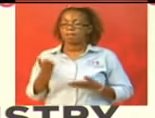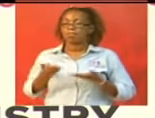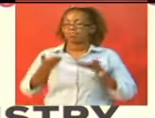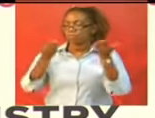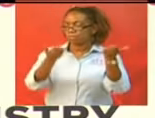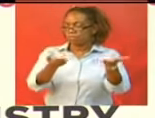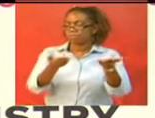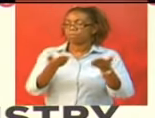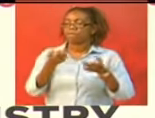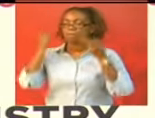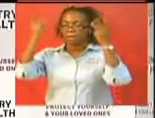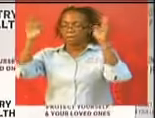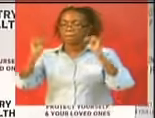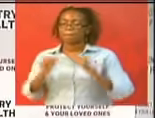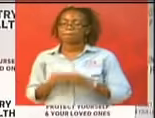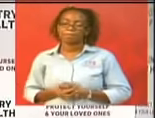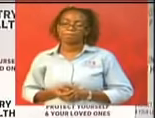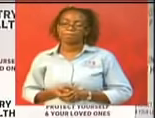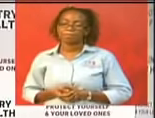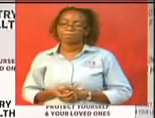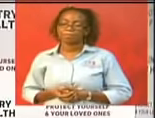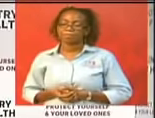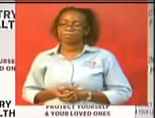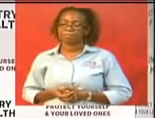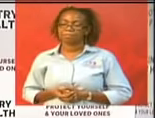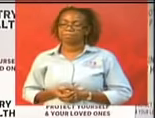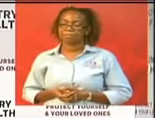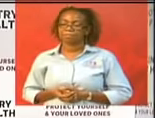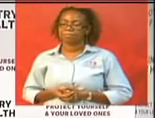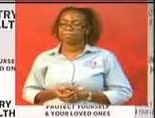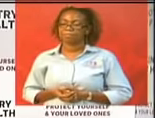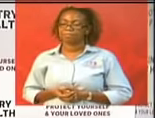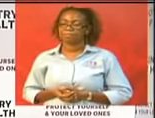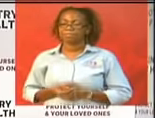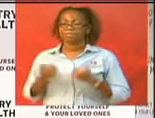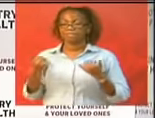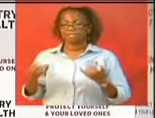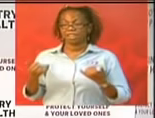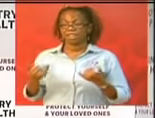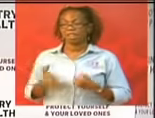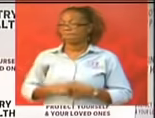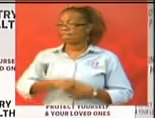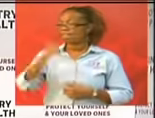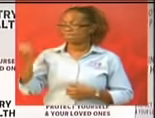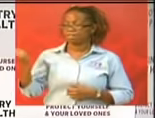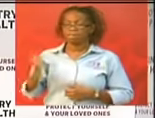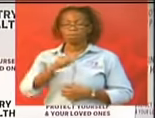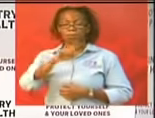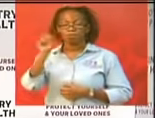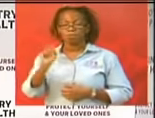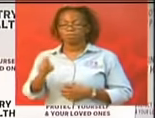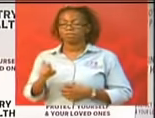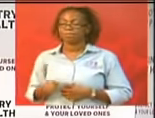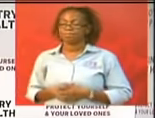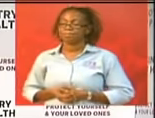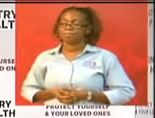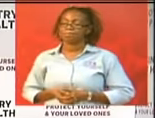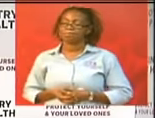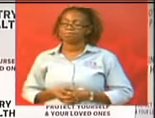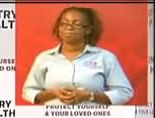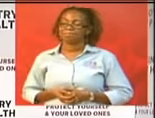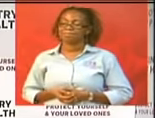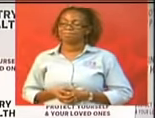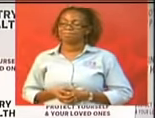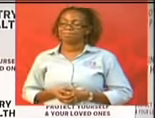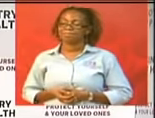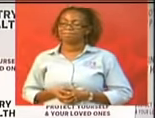public. Thank you, CMO. We now move to CL Communications. Coming weeks, those